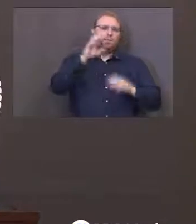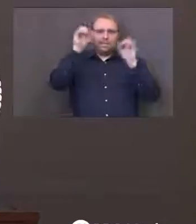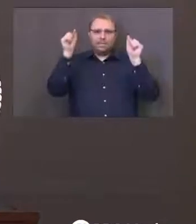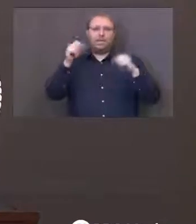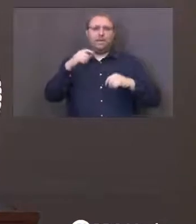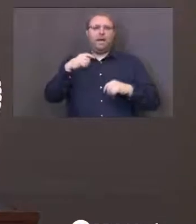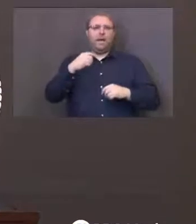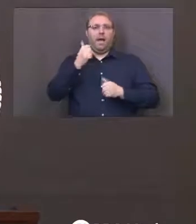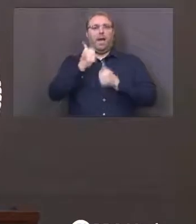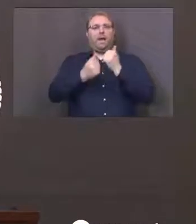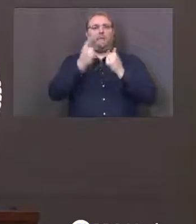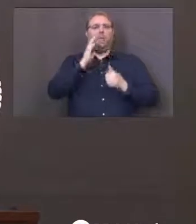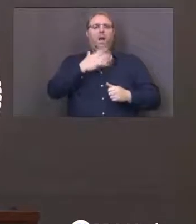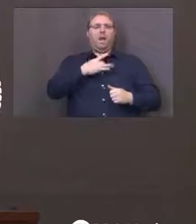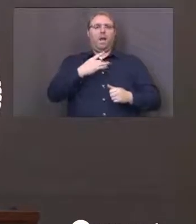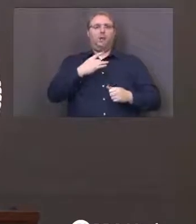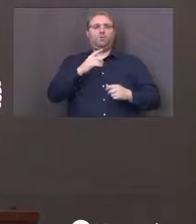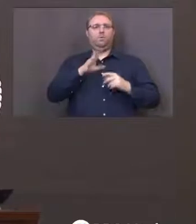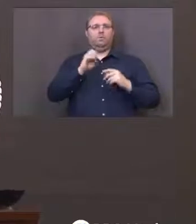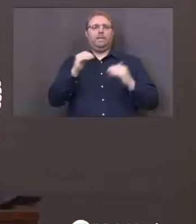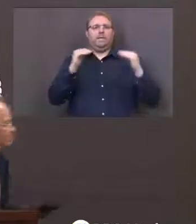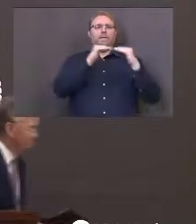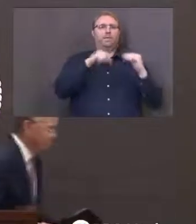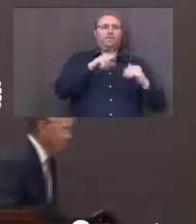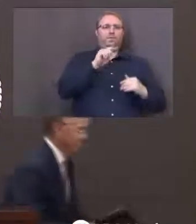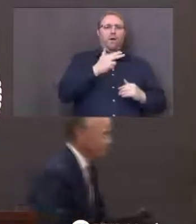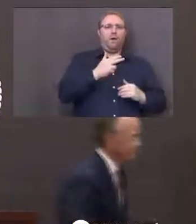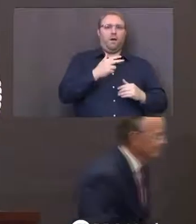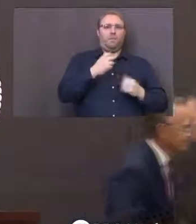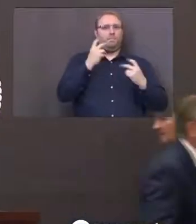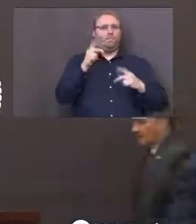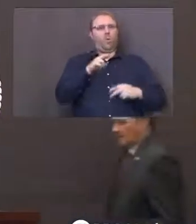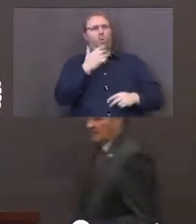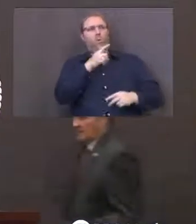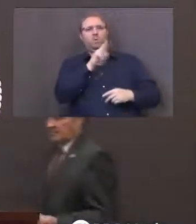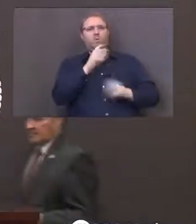Everybody would like to be where Utah is today. Thank you.